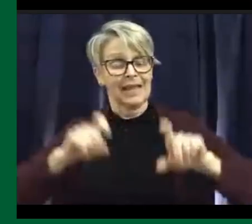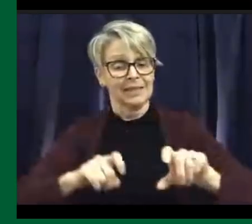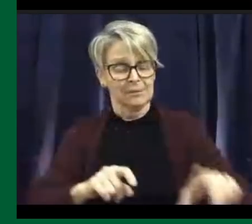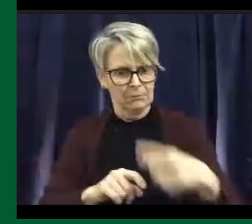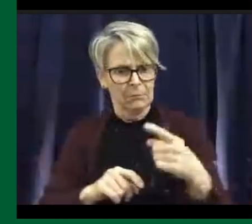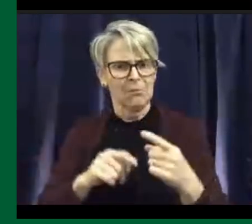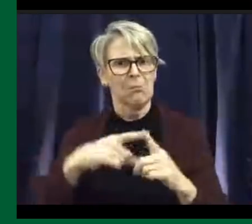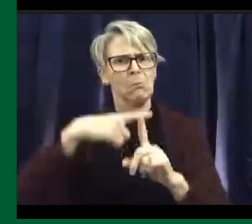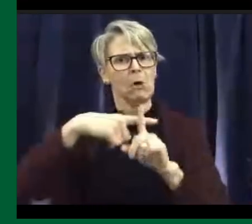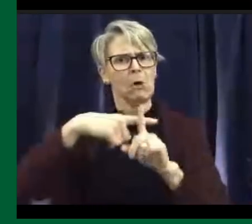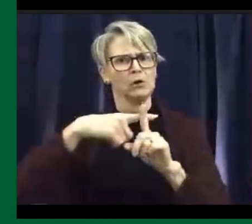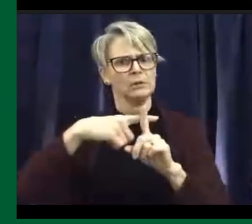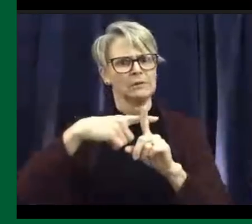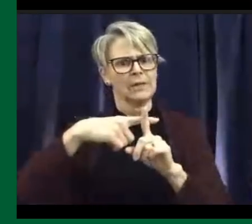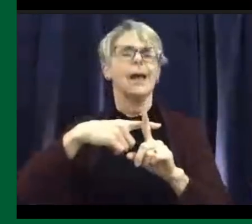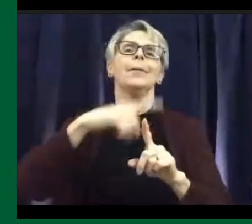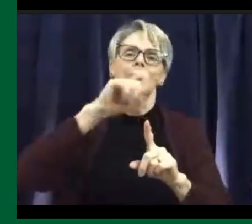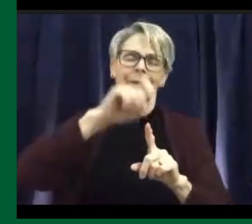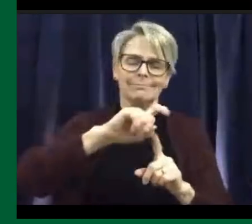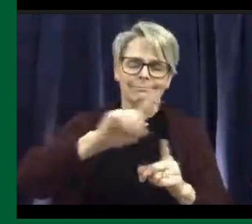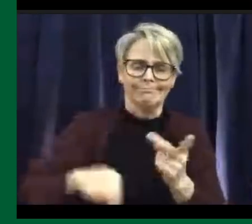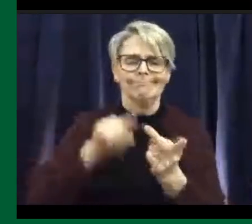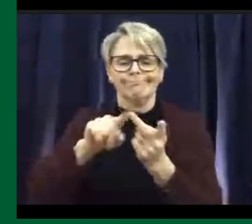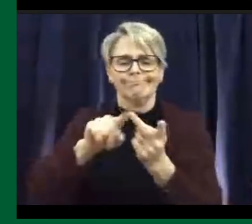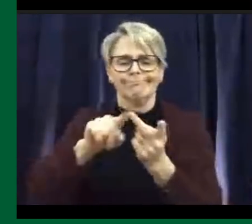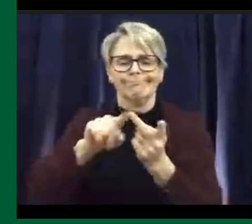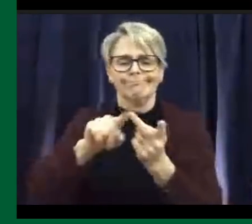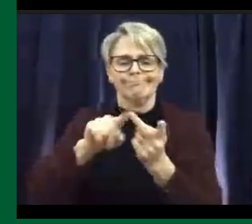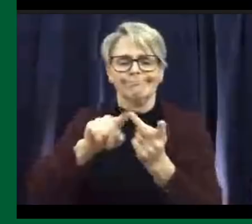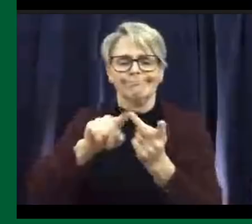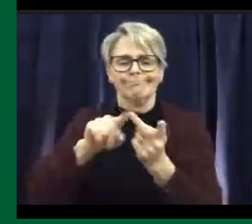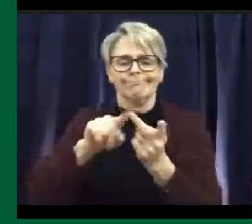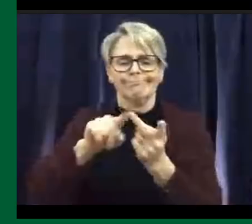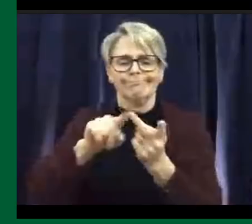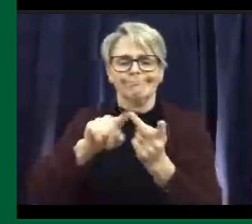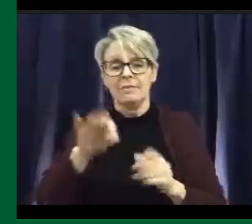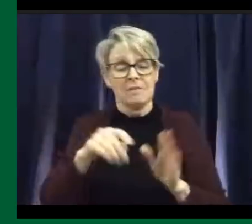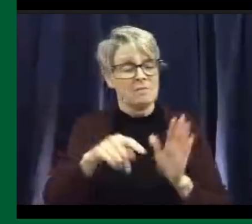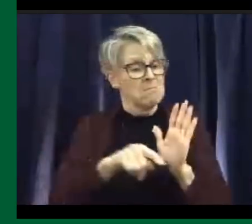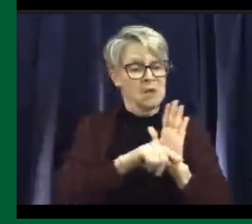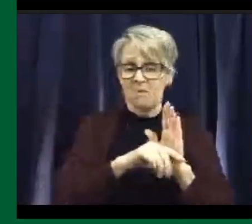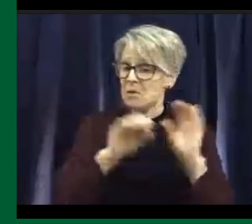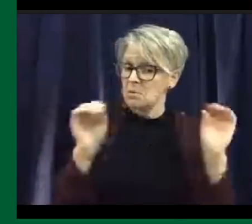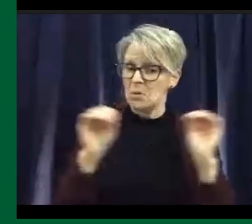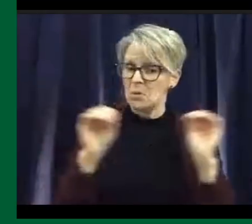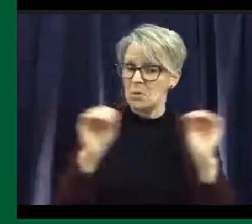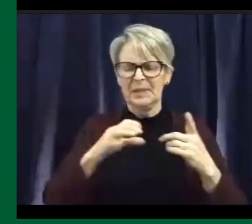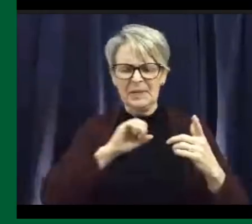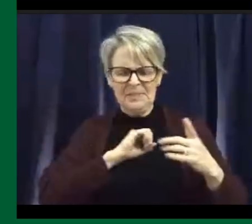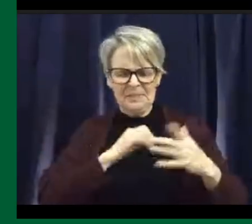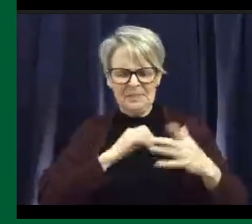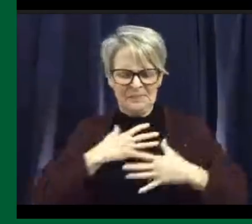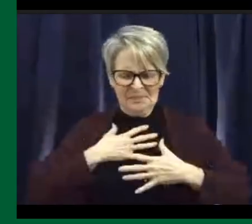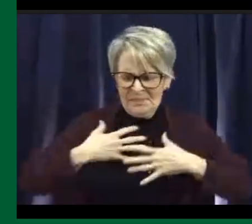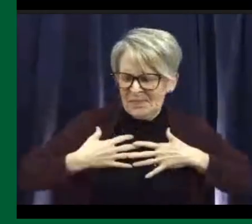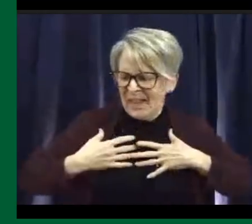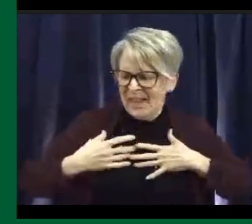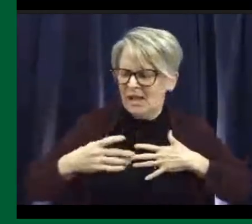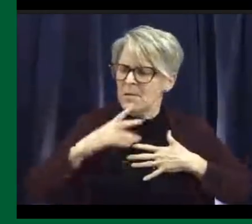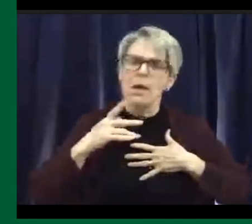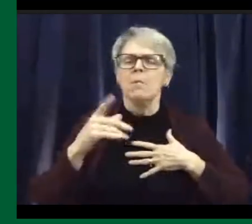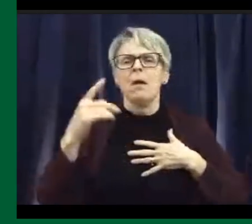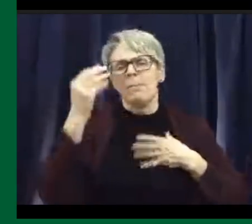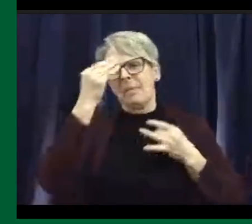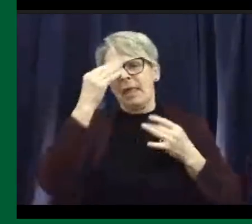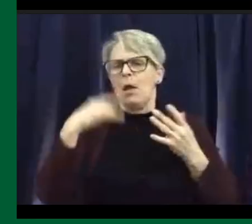positive, you still need confirmation. If your test is negative, and you're symptomatic, you still shouldn't then say, okay, I can do what I want. You still need to